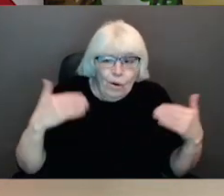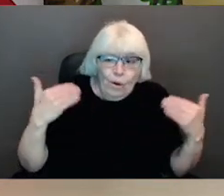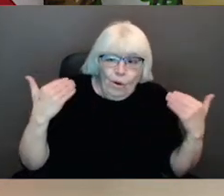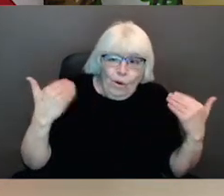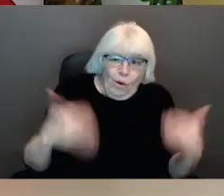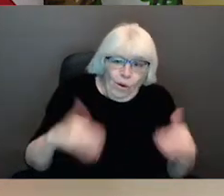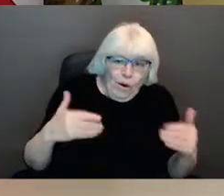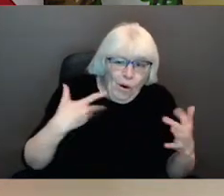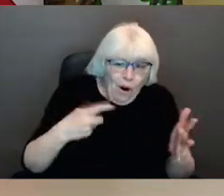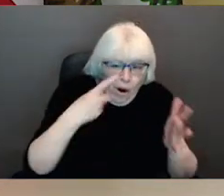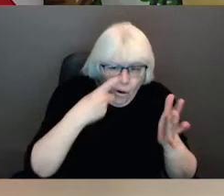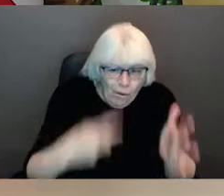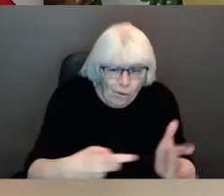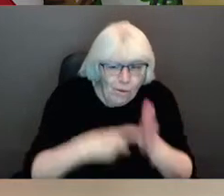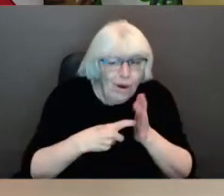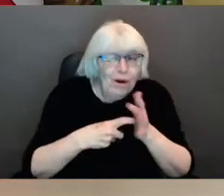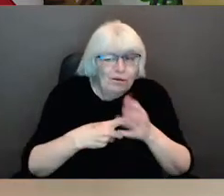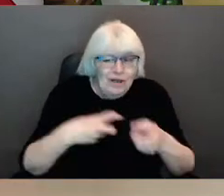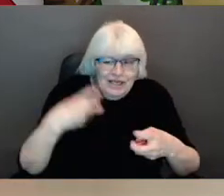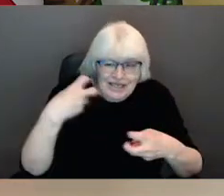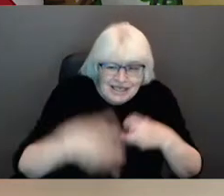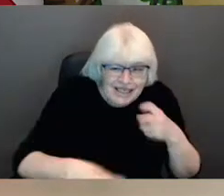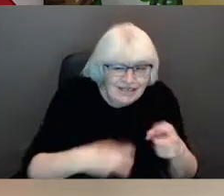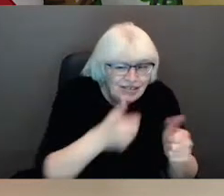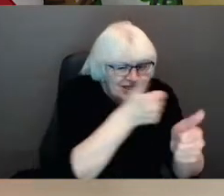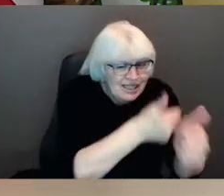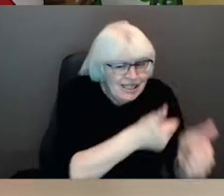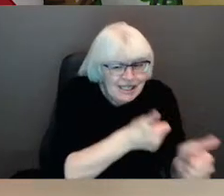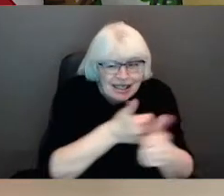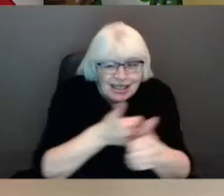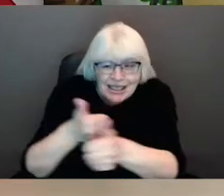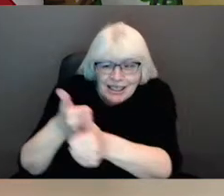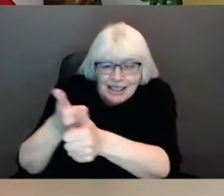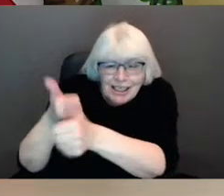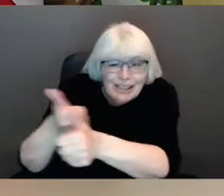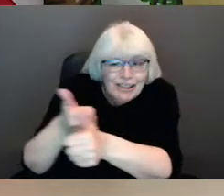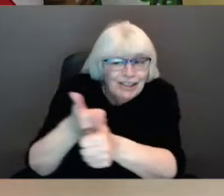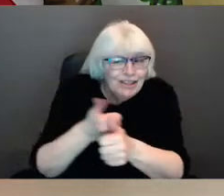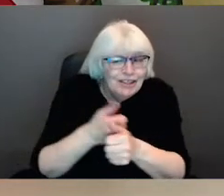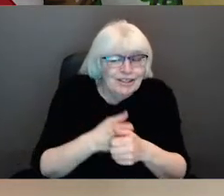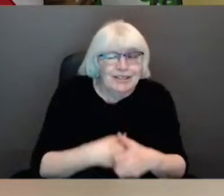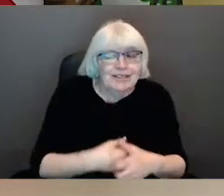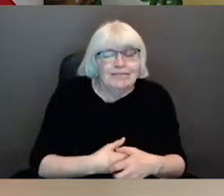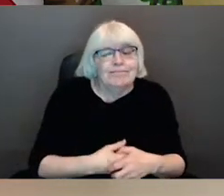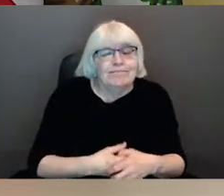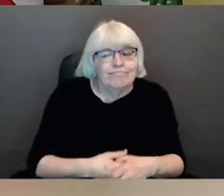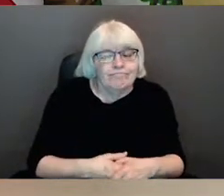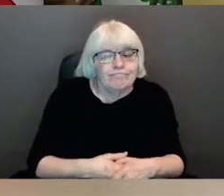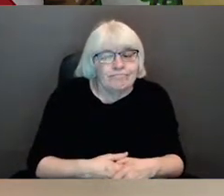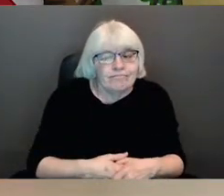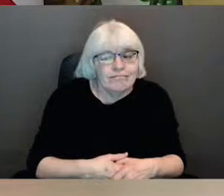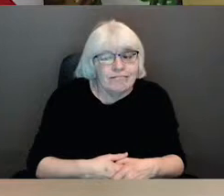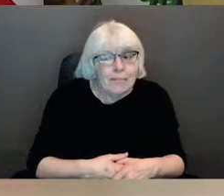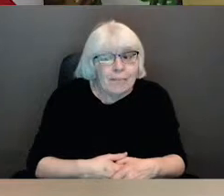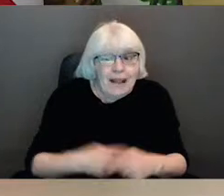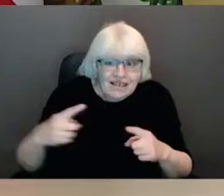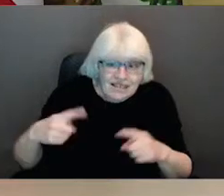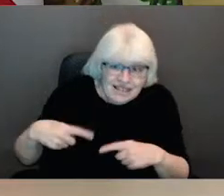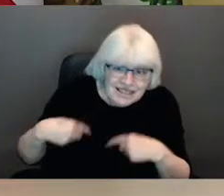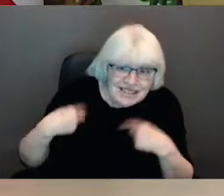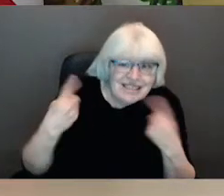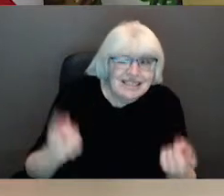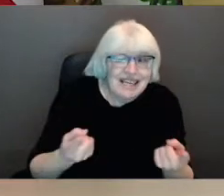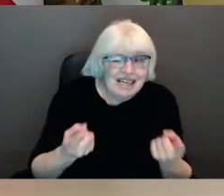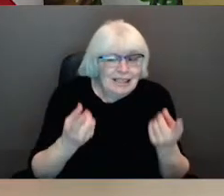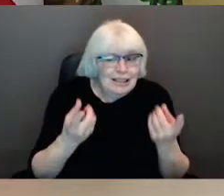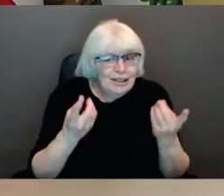for each and every one of us, as in terms of what we've done, what we've gone through, what we haven't been able to do.